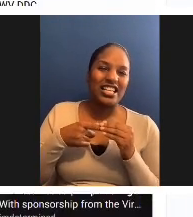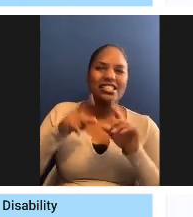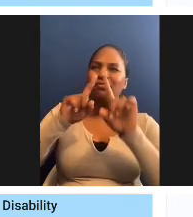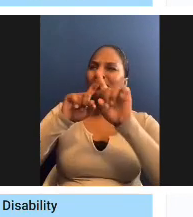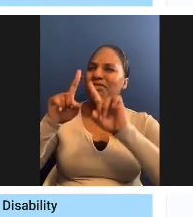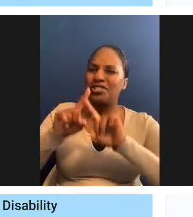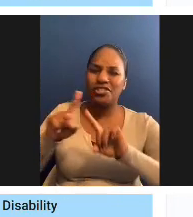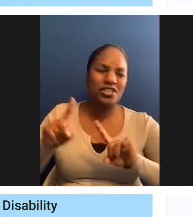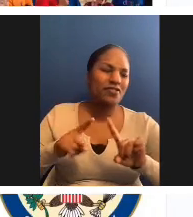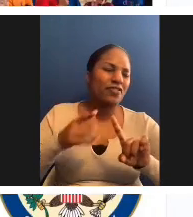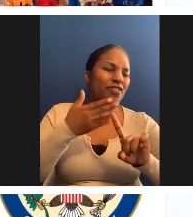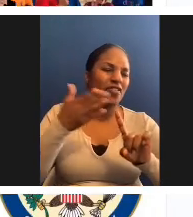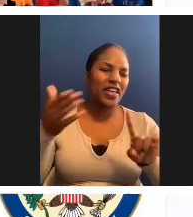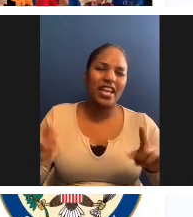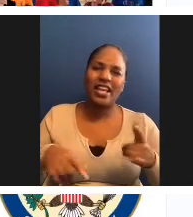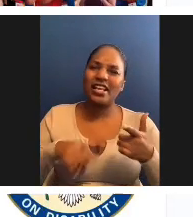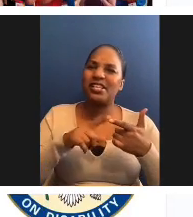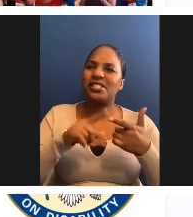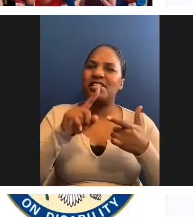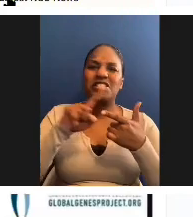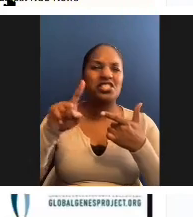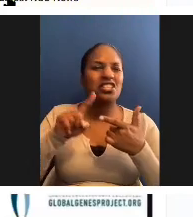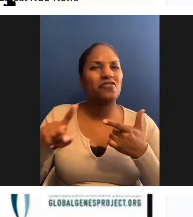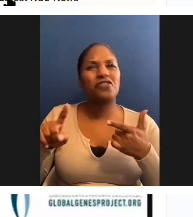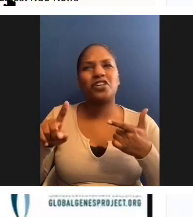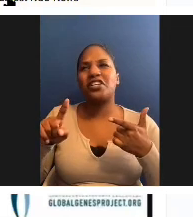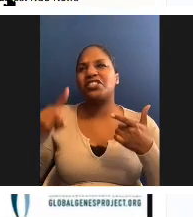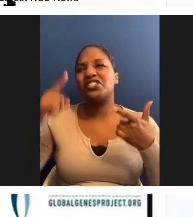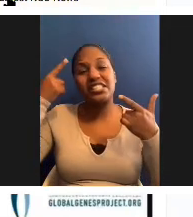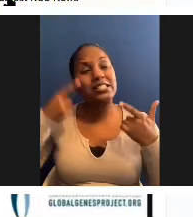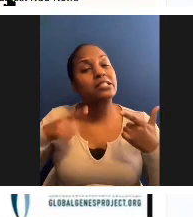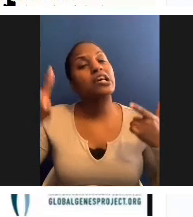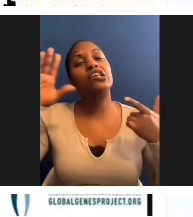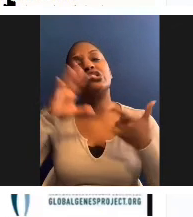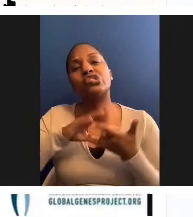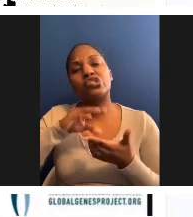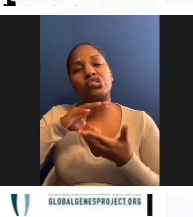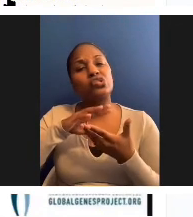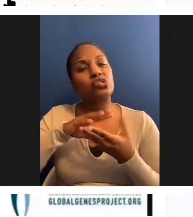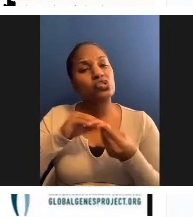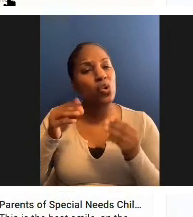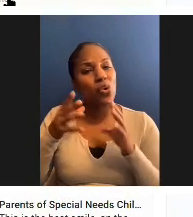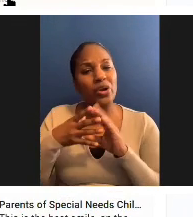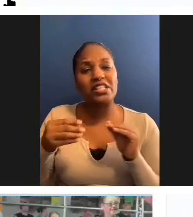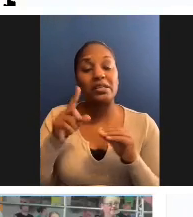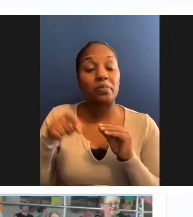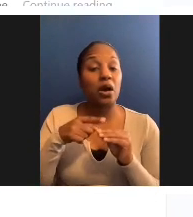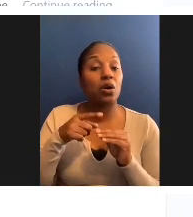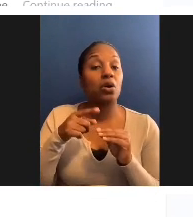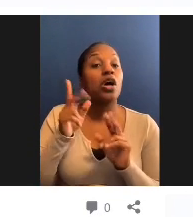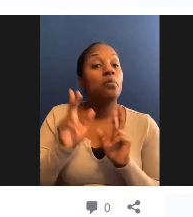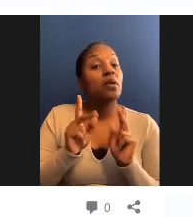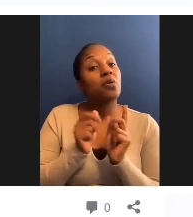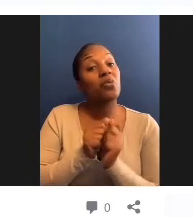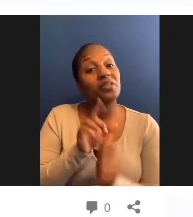different things about the success of folks with disabilities.